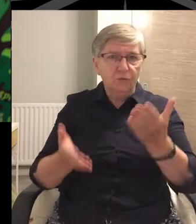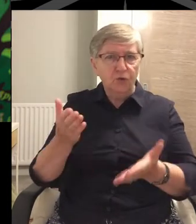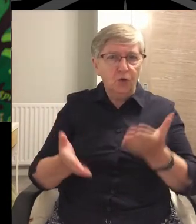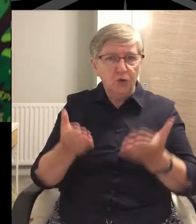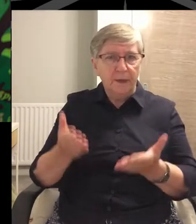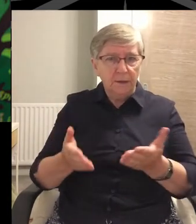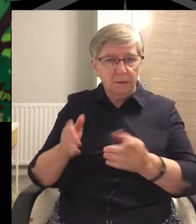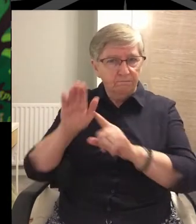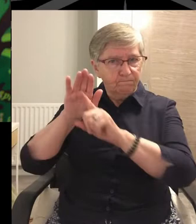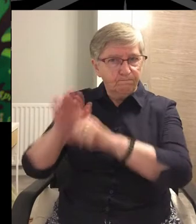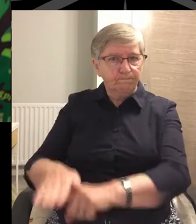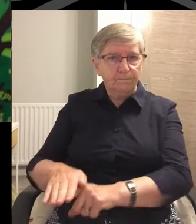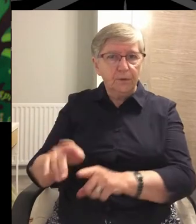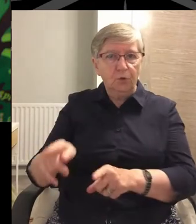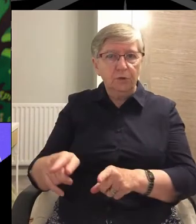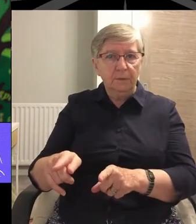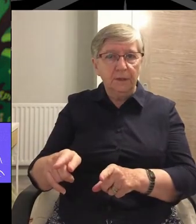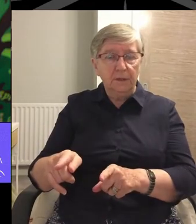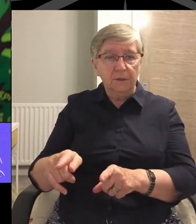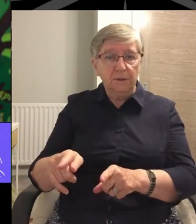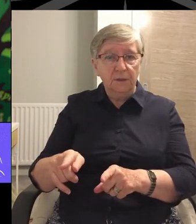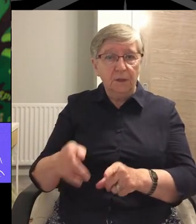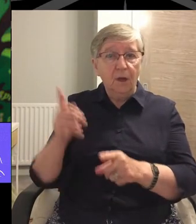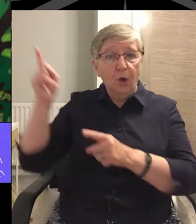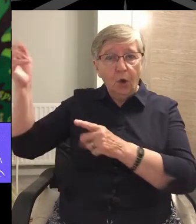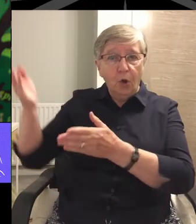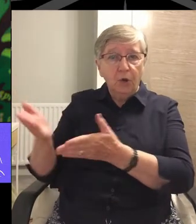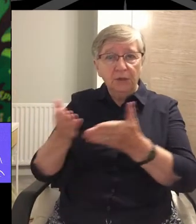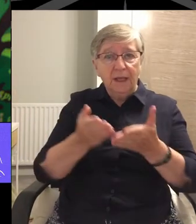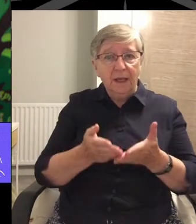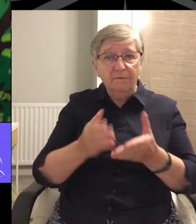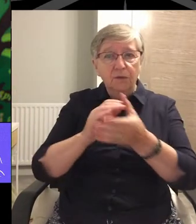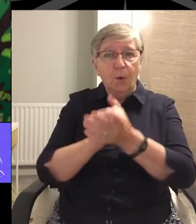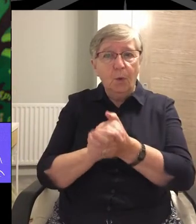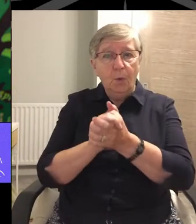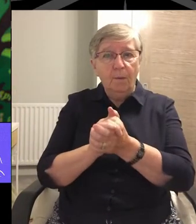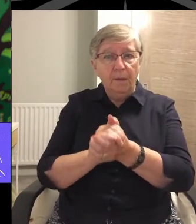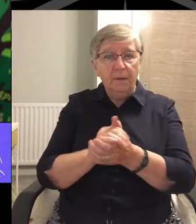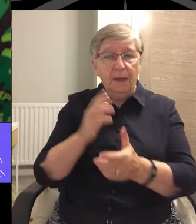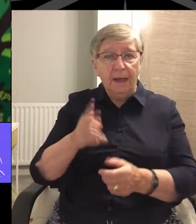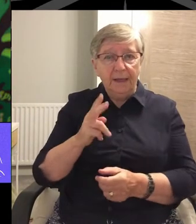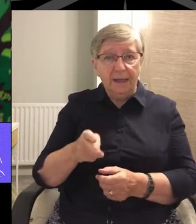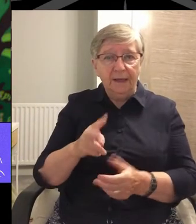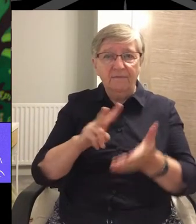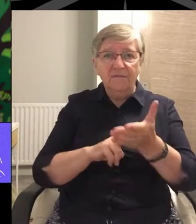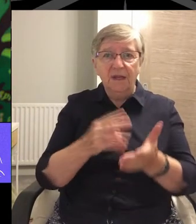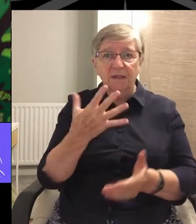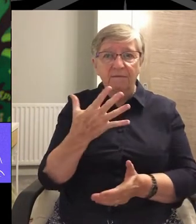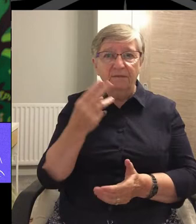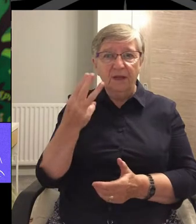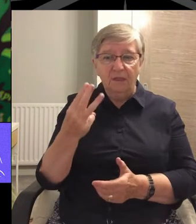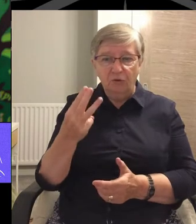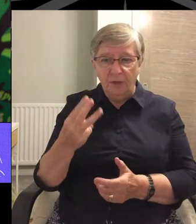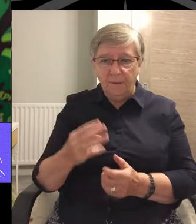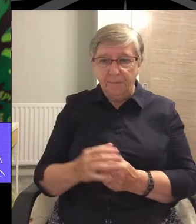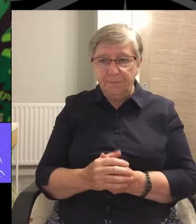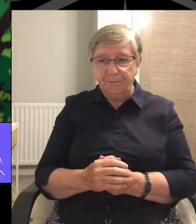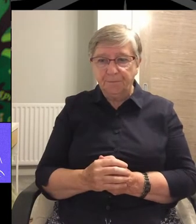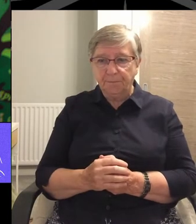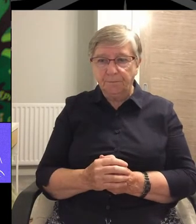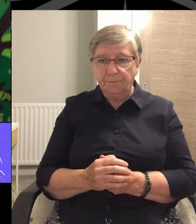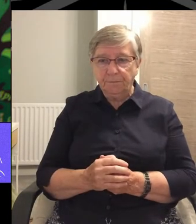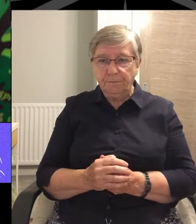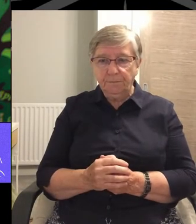condemnation, hope is once more held out, verse 53 to the end of the chapter.